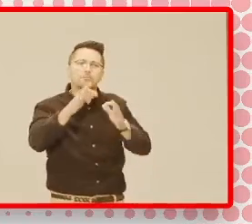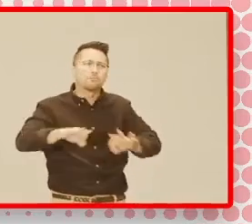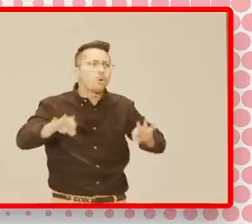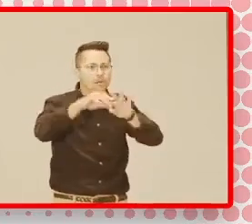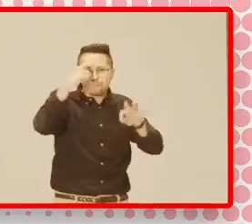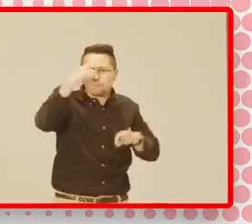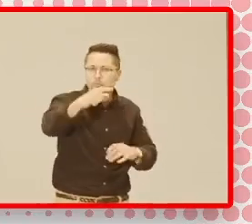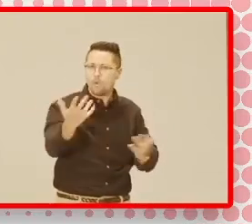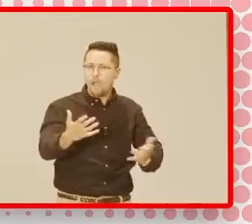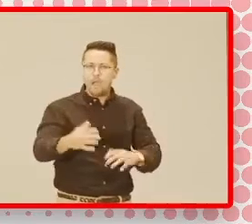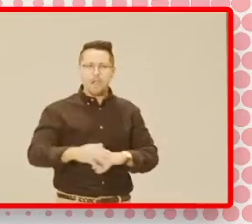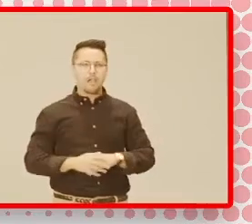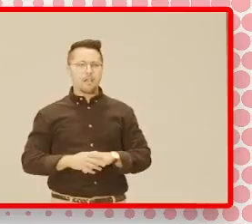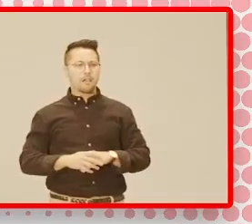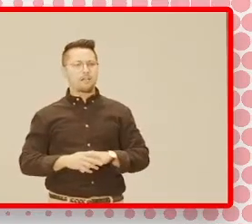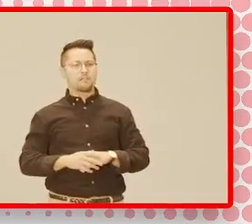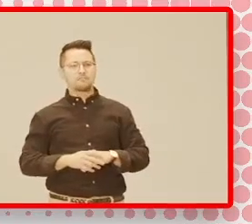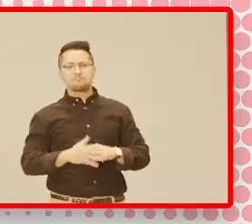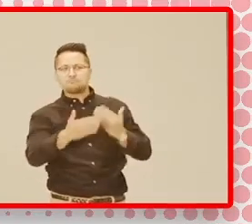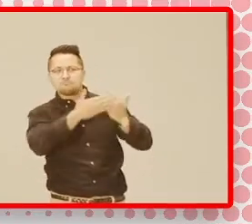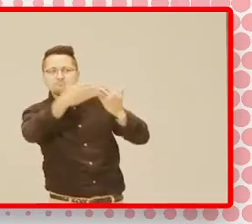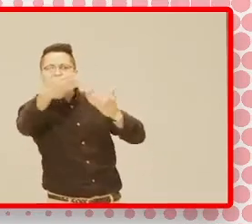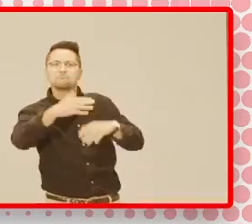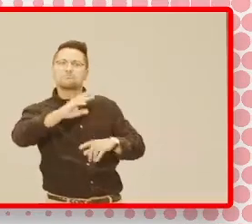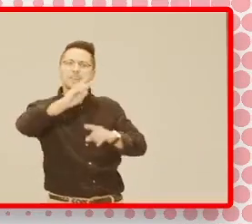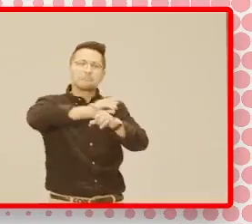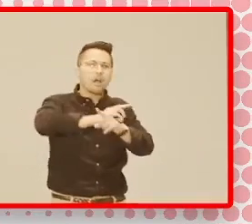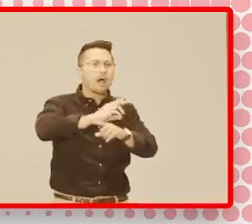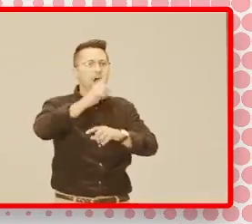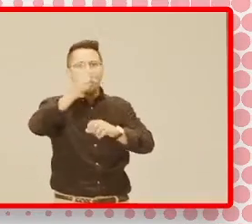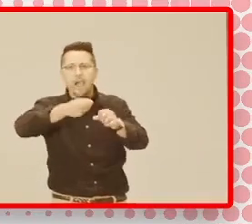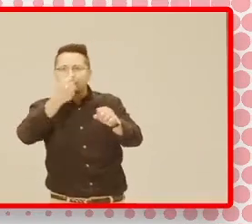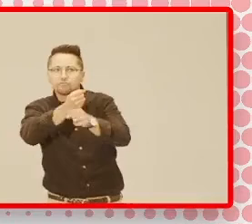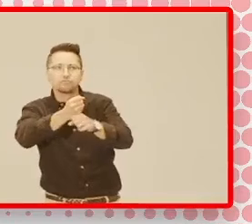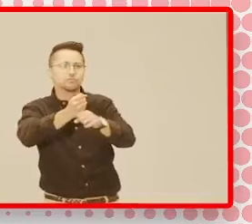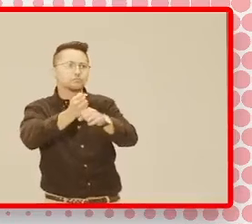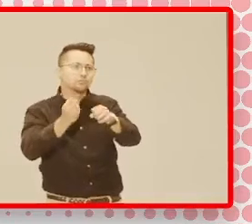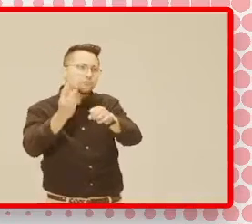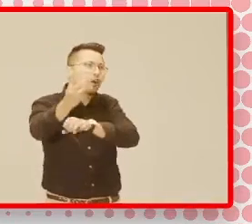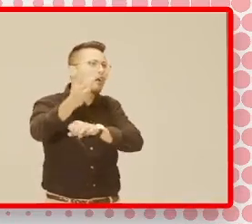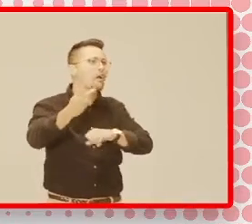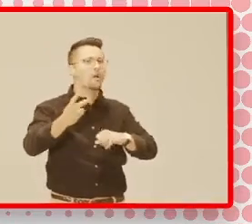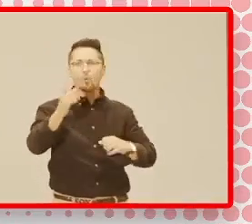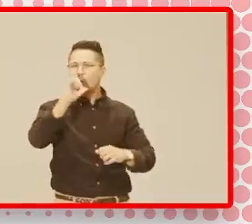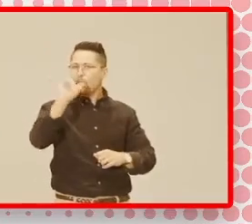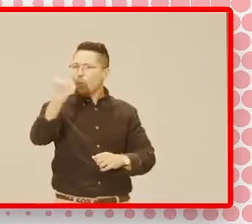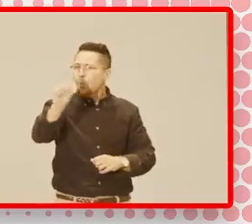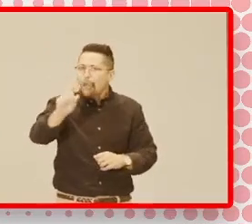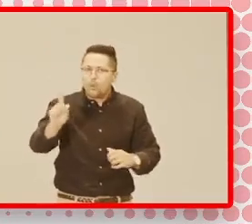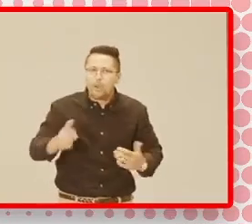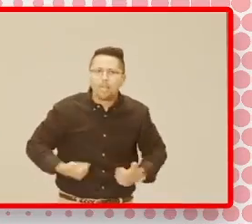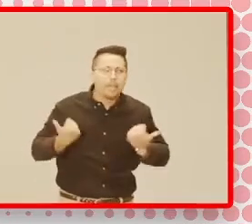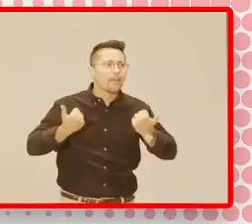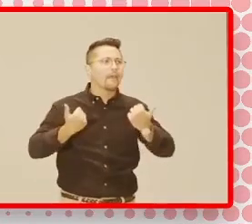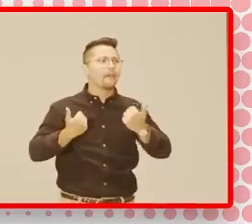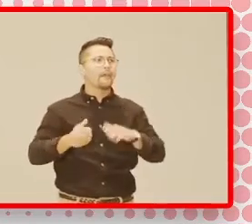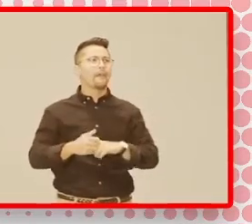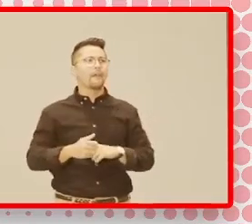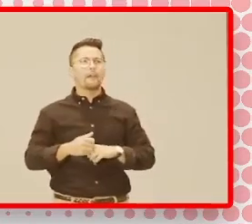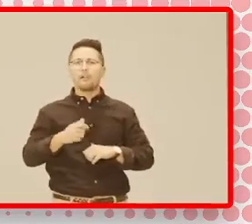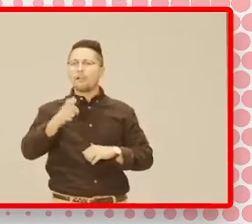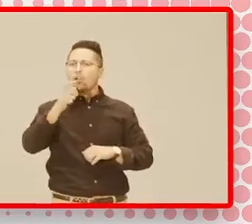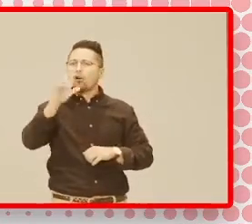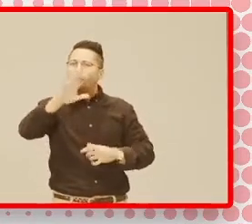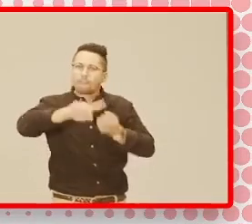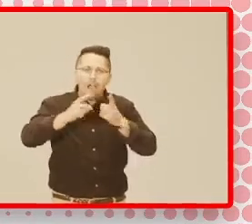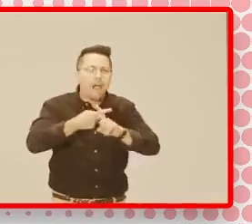do you see yourself 6 months from now, a year from now, 2 years from now? Where do you see yourself living? Right? Who do you see yourself hanging out with? Dream